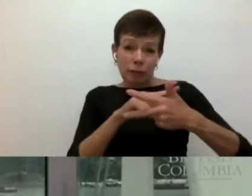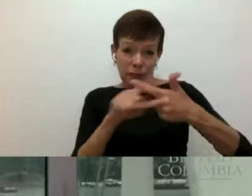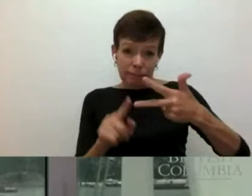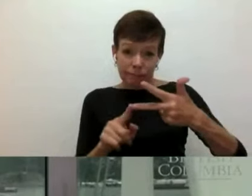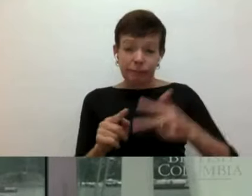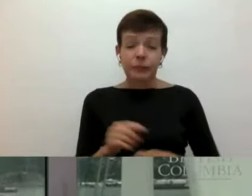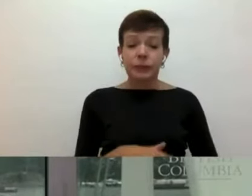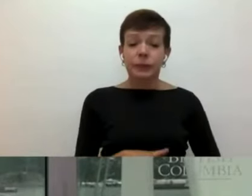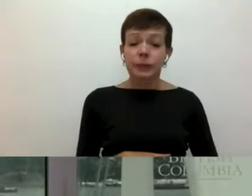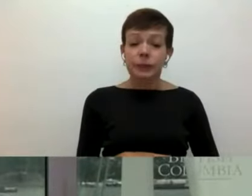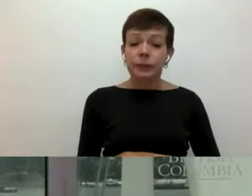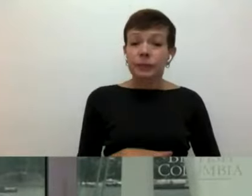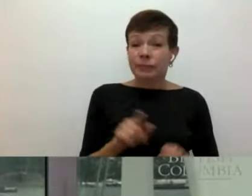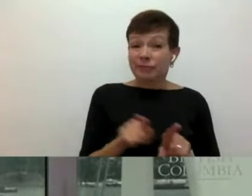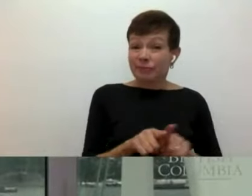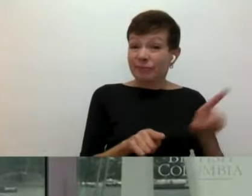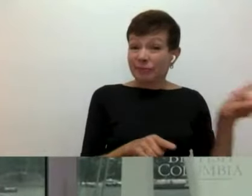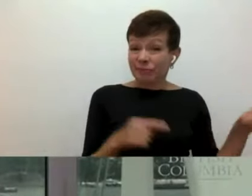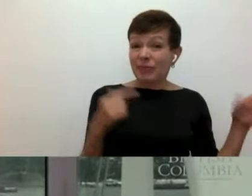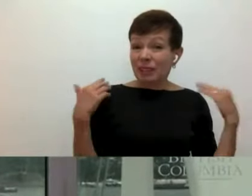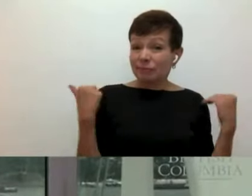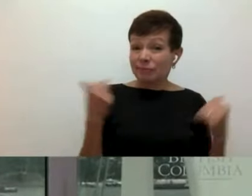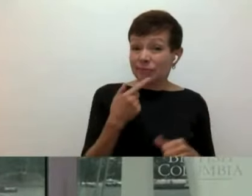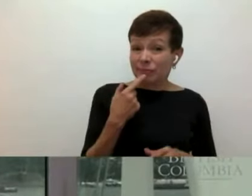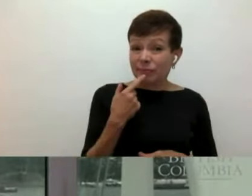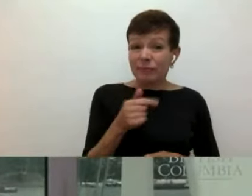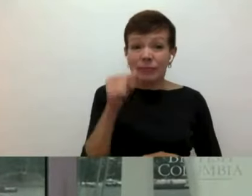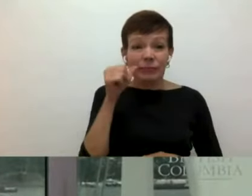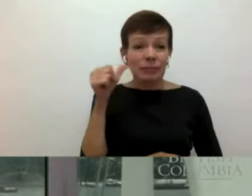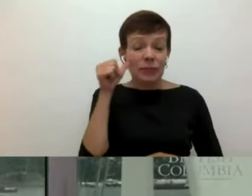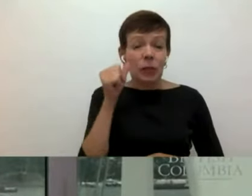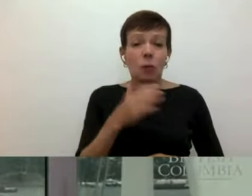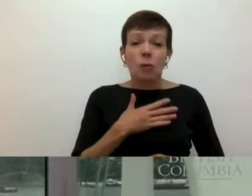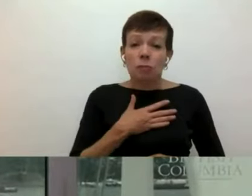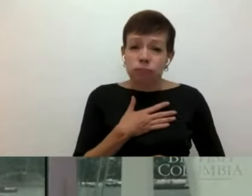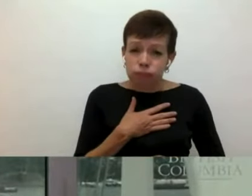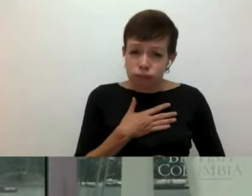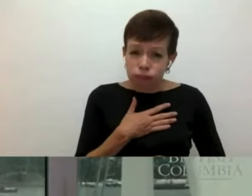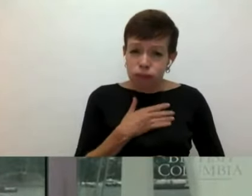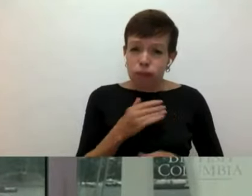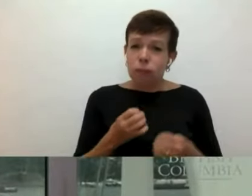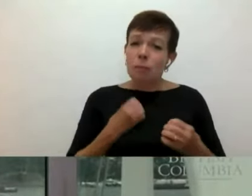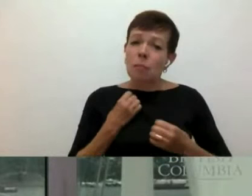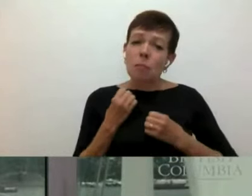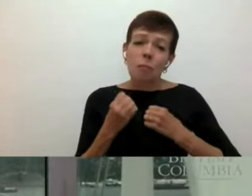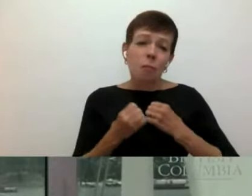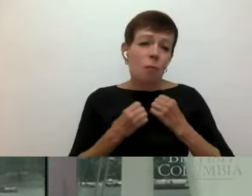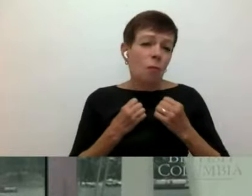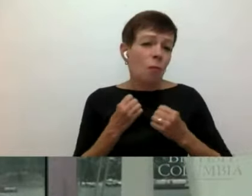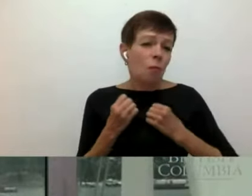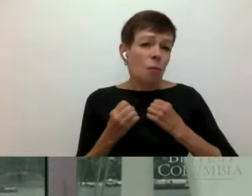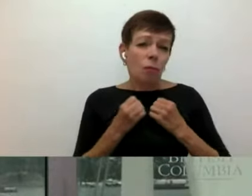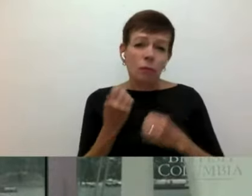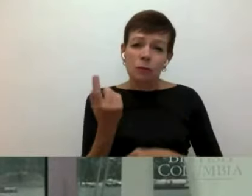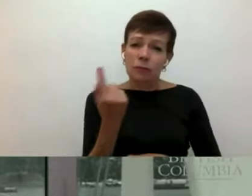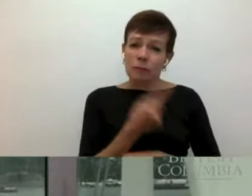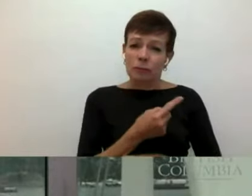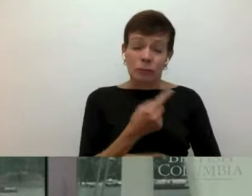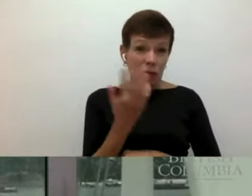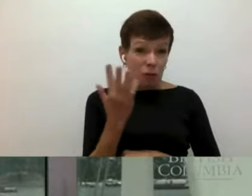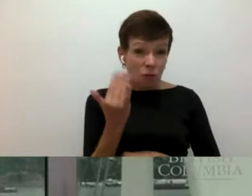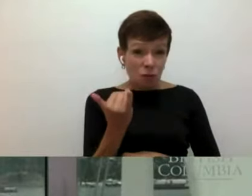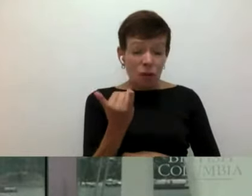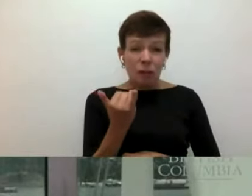and Tsleil-Waututh people. As Minister Ma, you heard her describe, yesterday was an emotionally moving